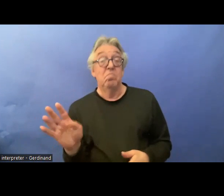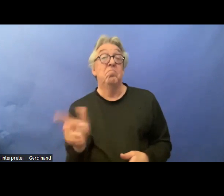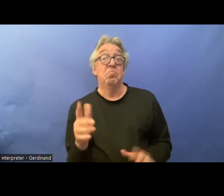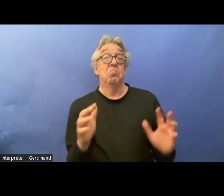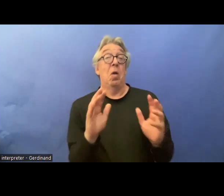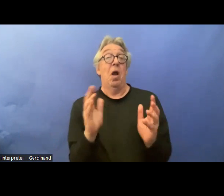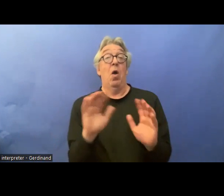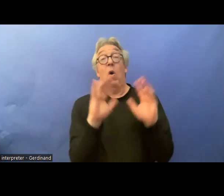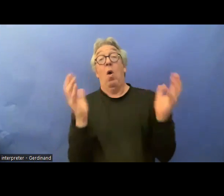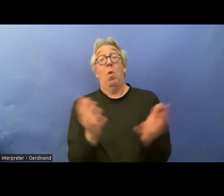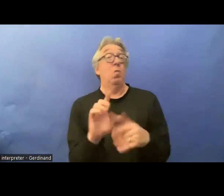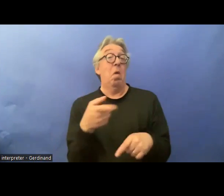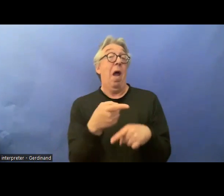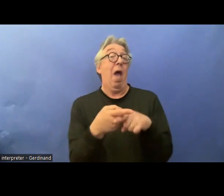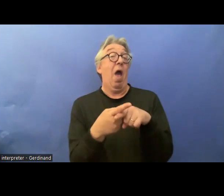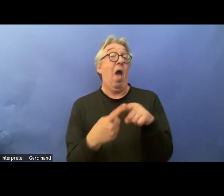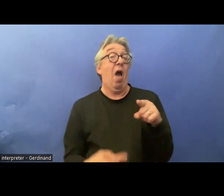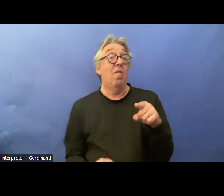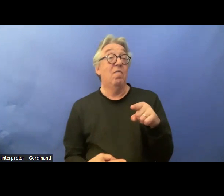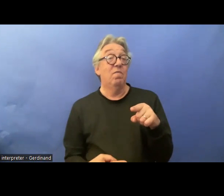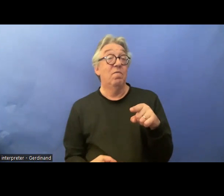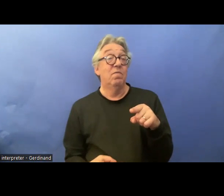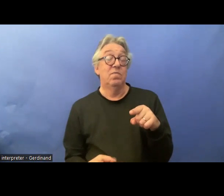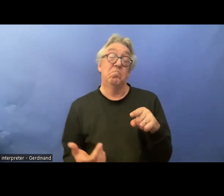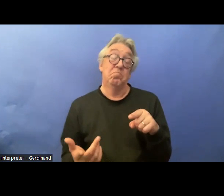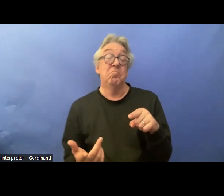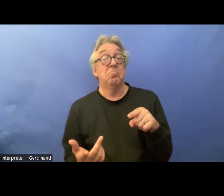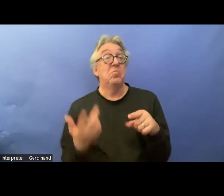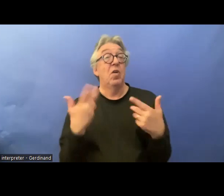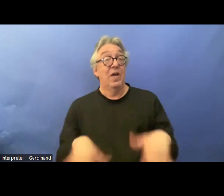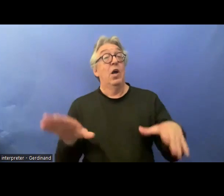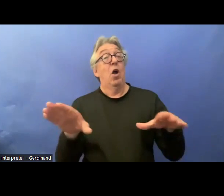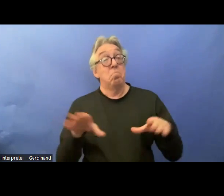template of the HNRP, so 13 out of 24. And